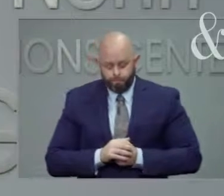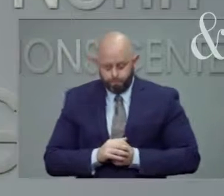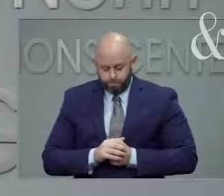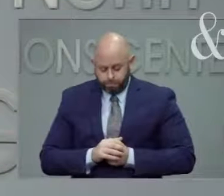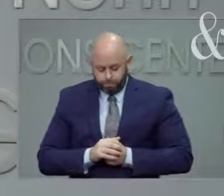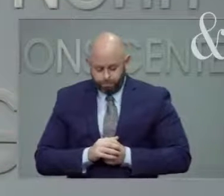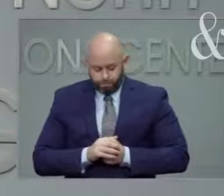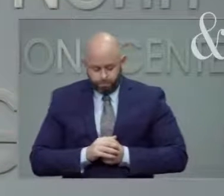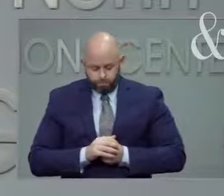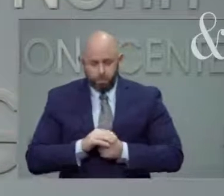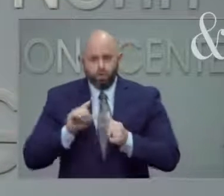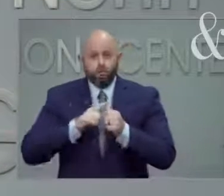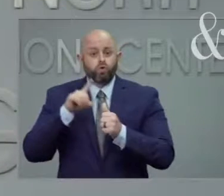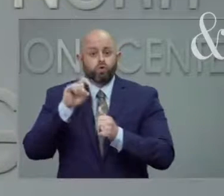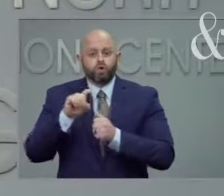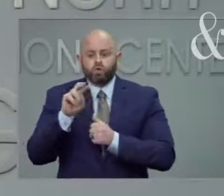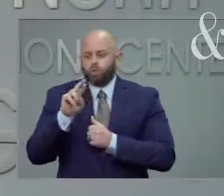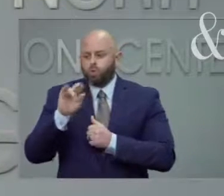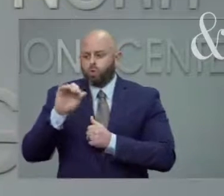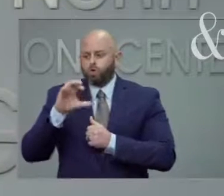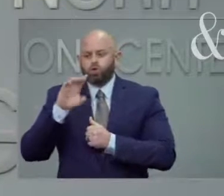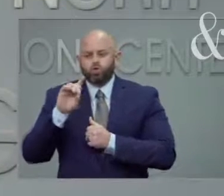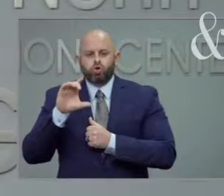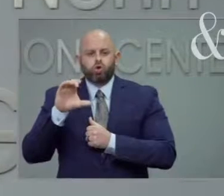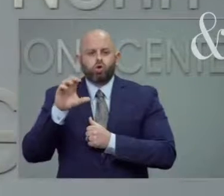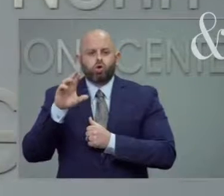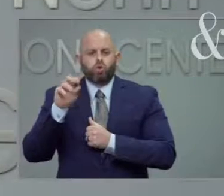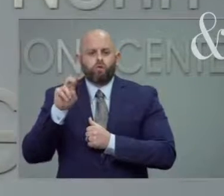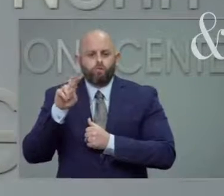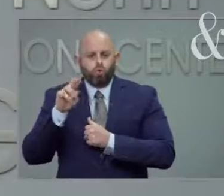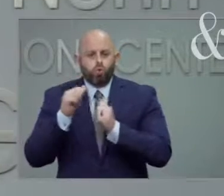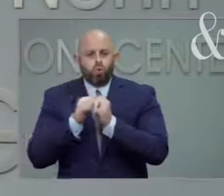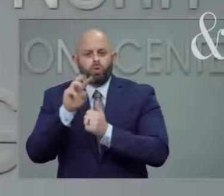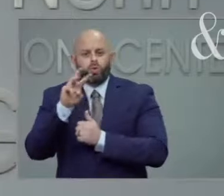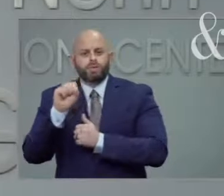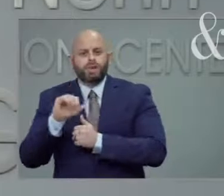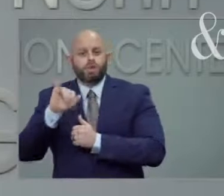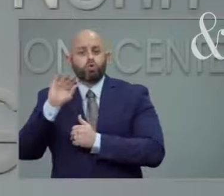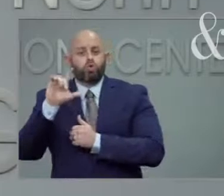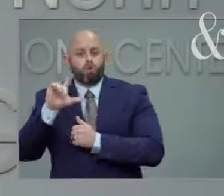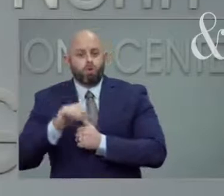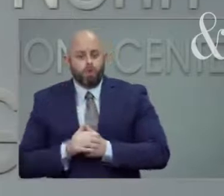Our first question is from Richard Craver with the Winston-Salem Journal.